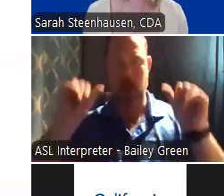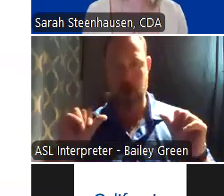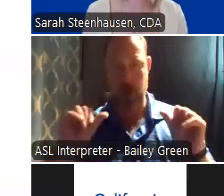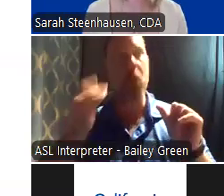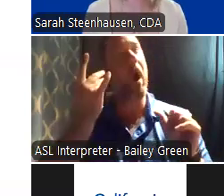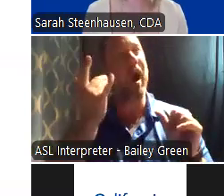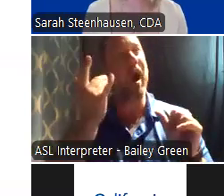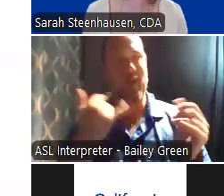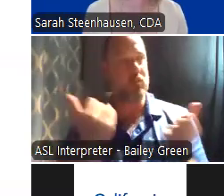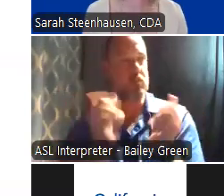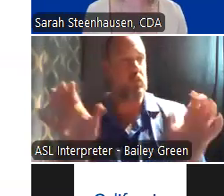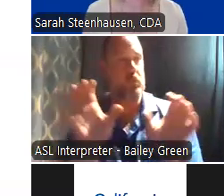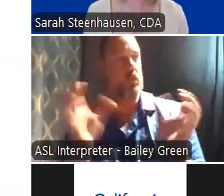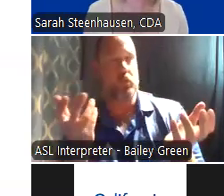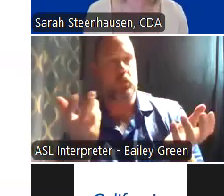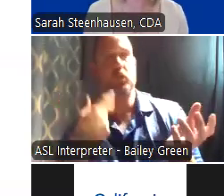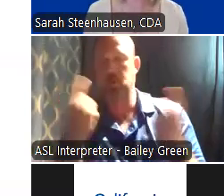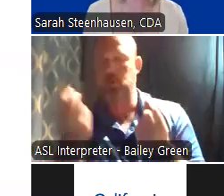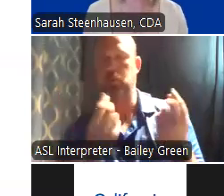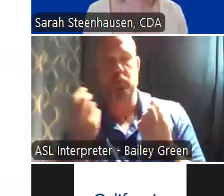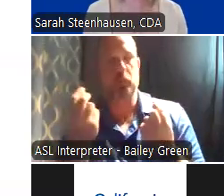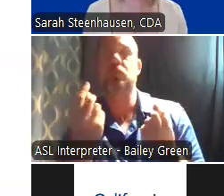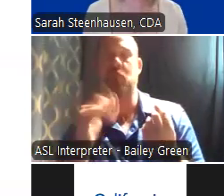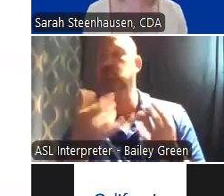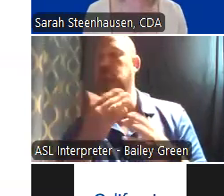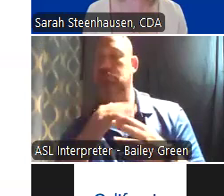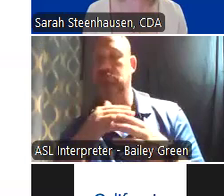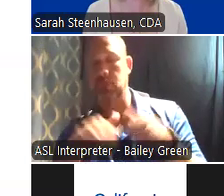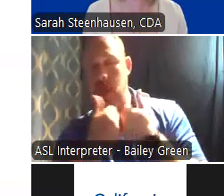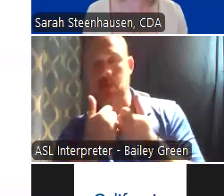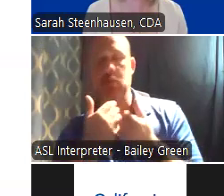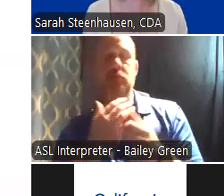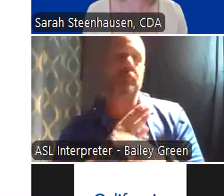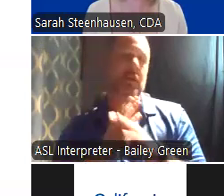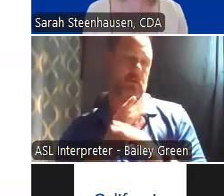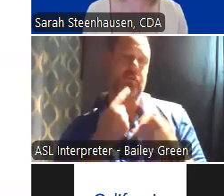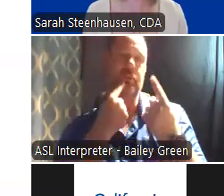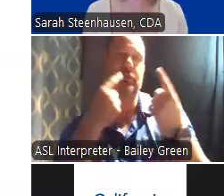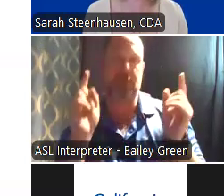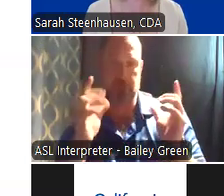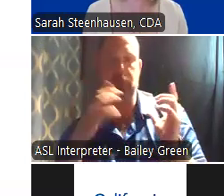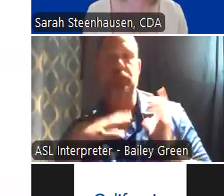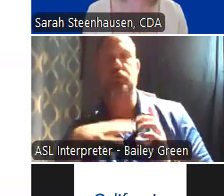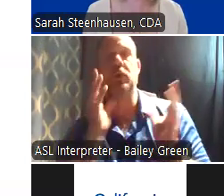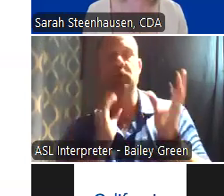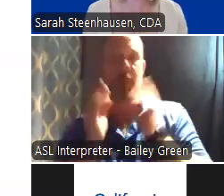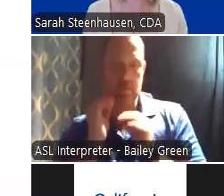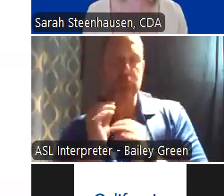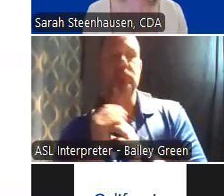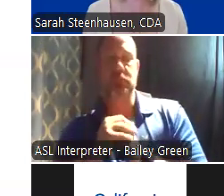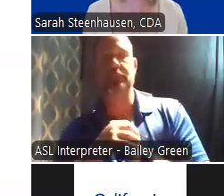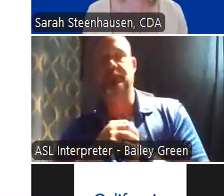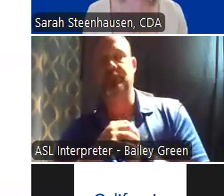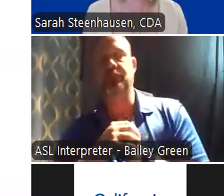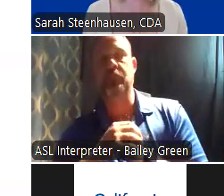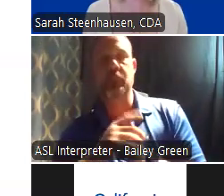are the challenges, the barriers, as well as what are some of the successes consumers have experienced